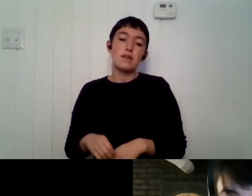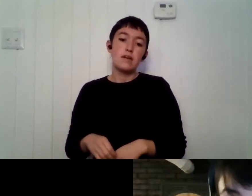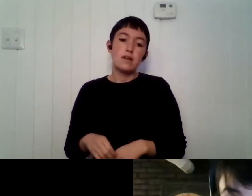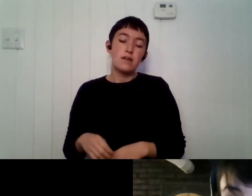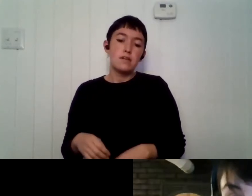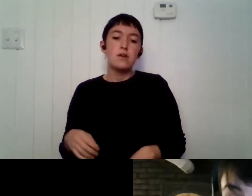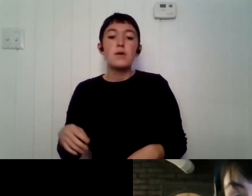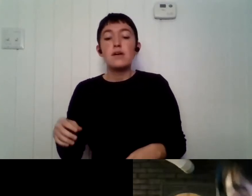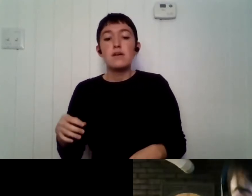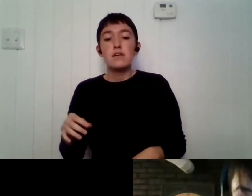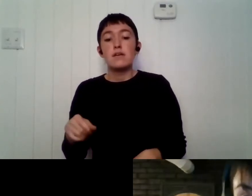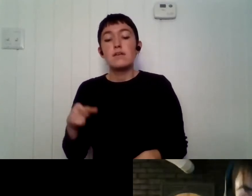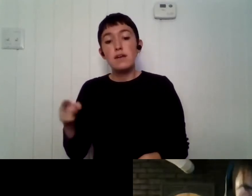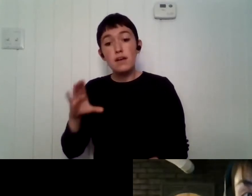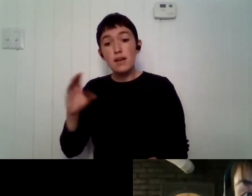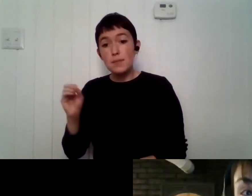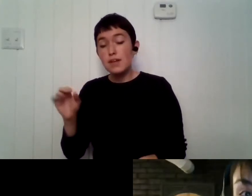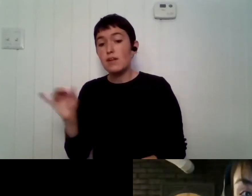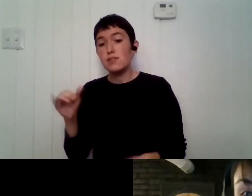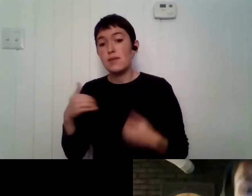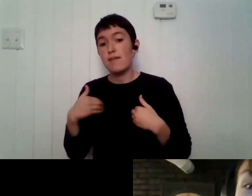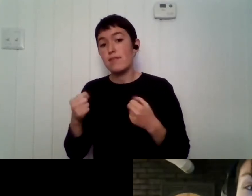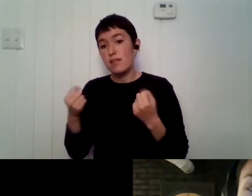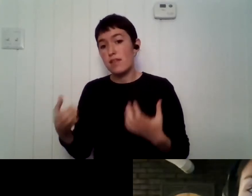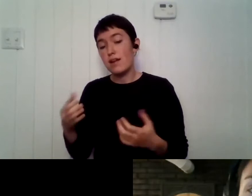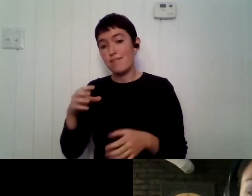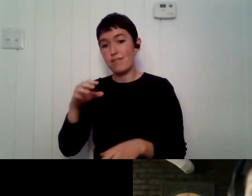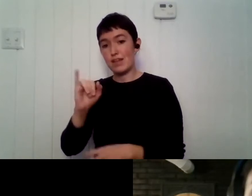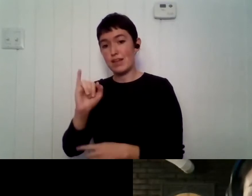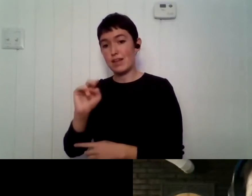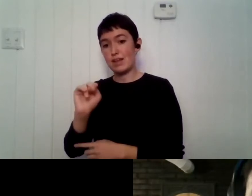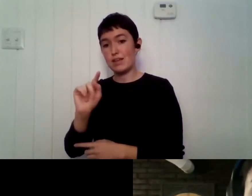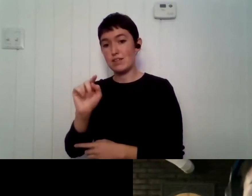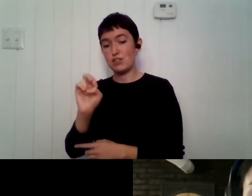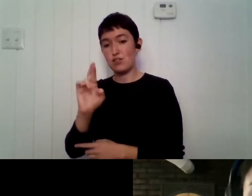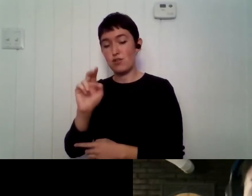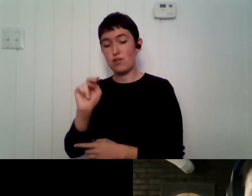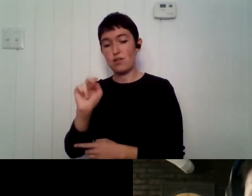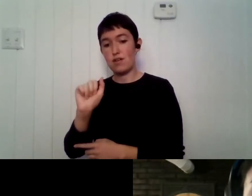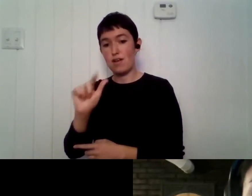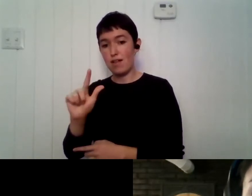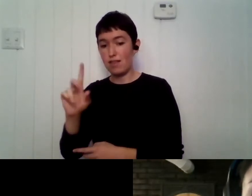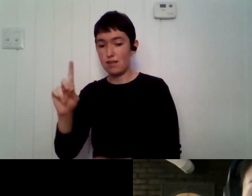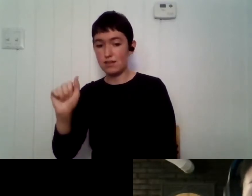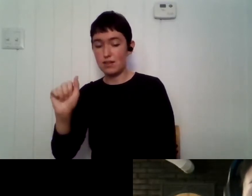having lots of nice internal data, which you can use. So data which was generated from